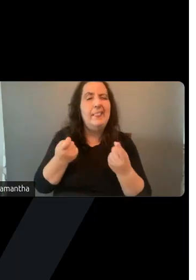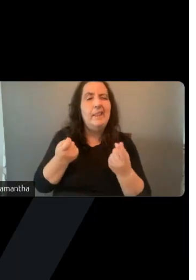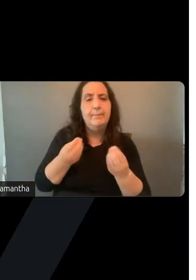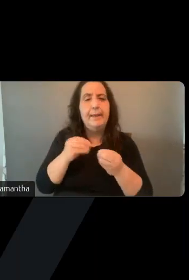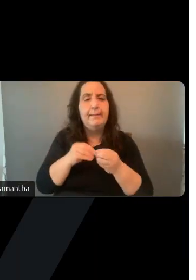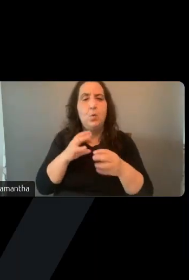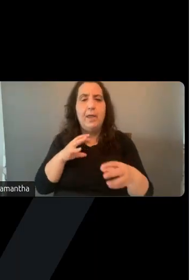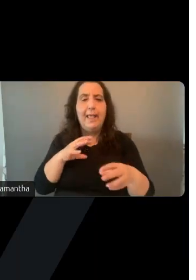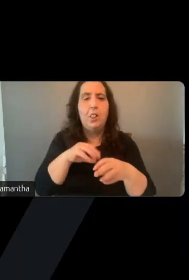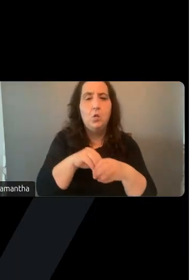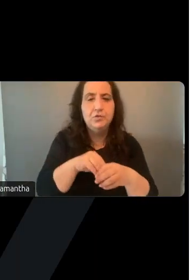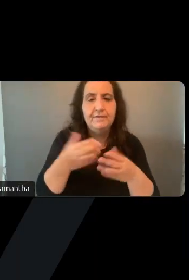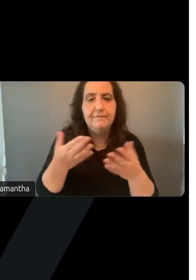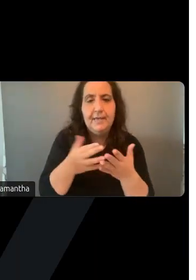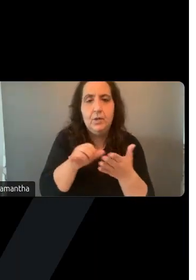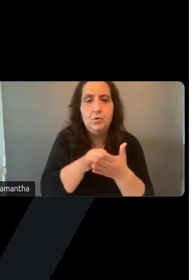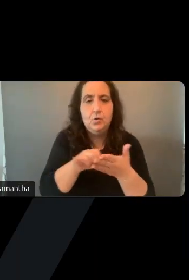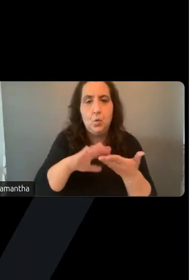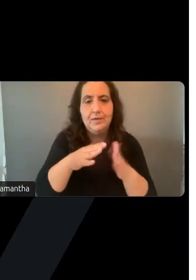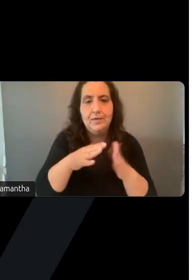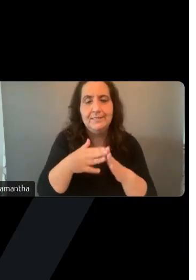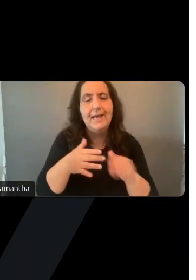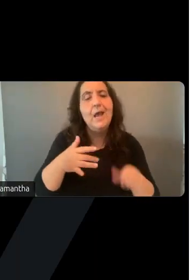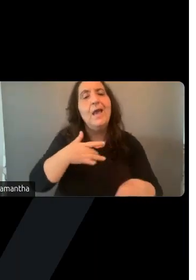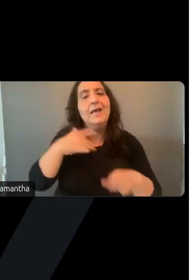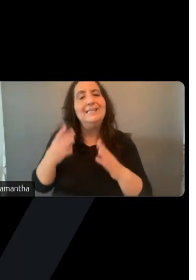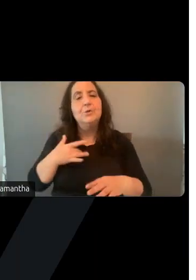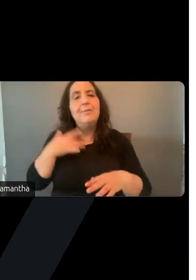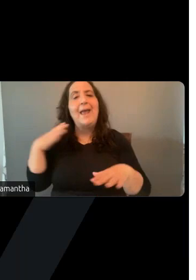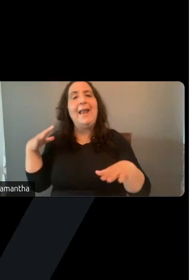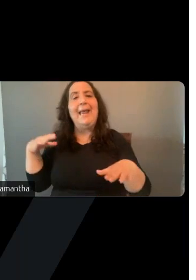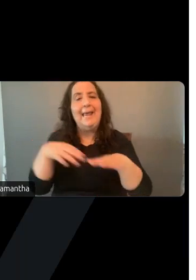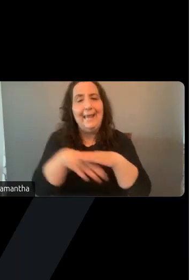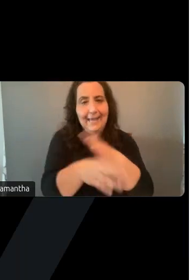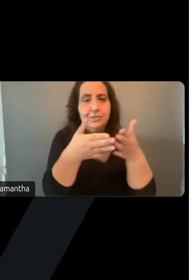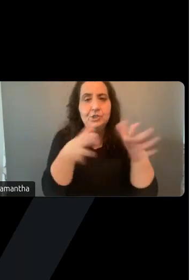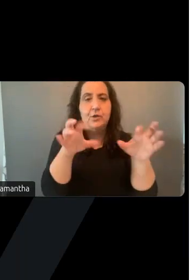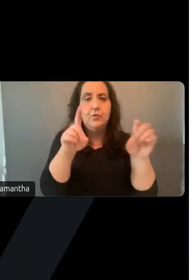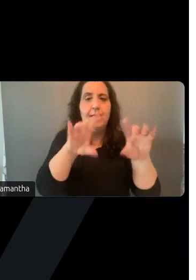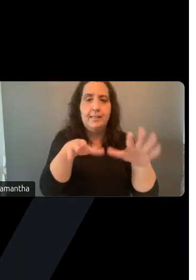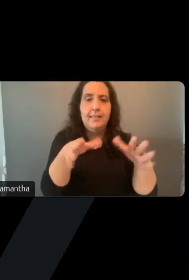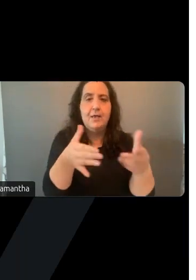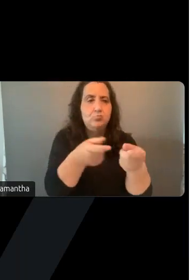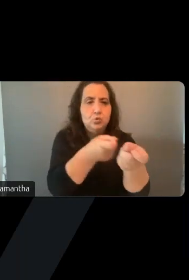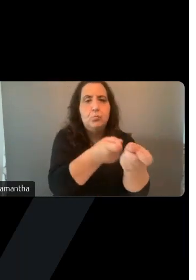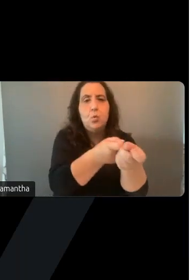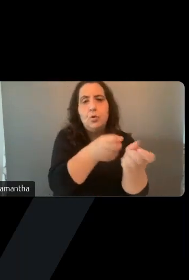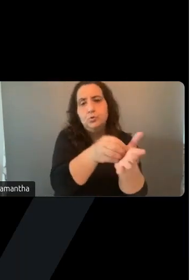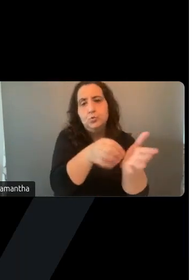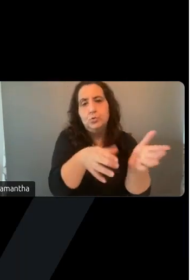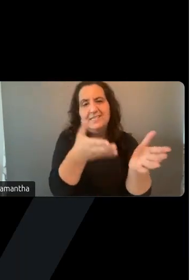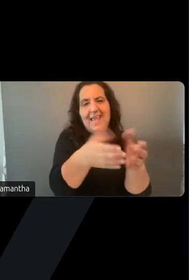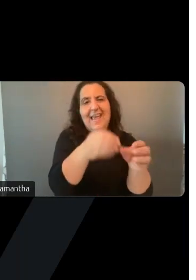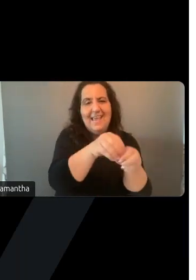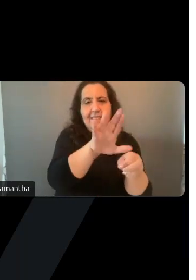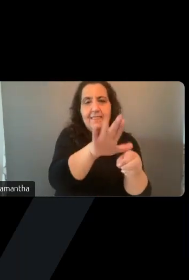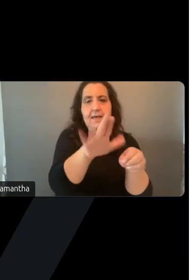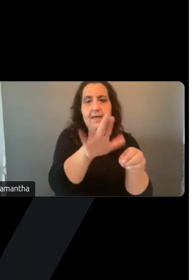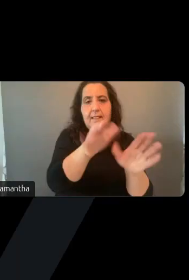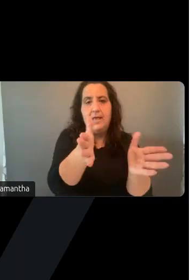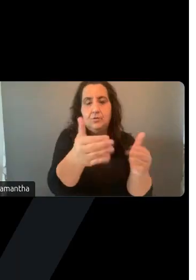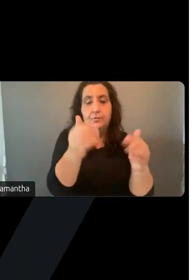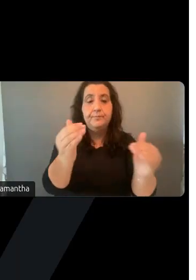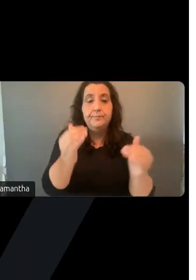in New York City and do a lot of push-in services for students with this support on their IEP. We offer